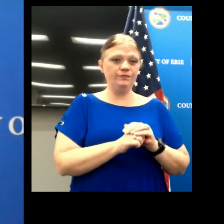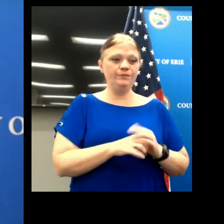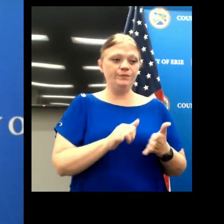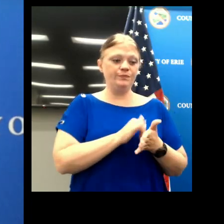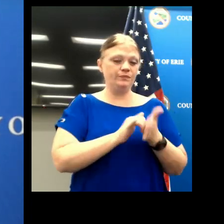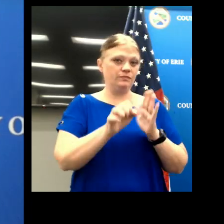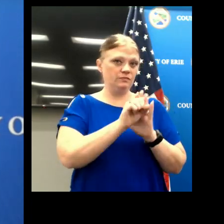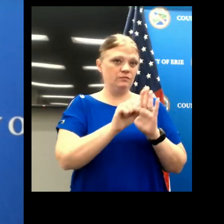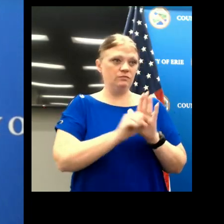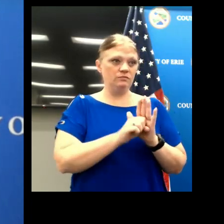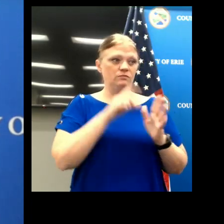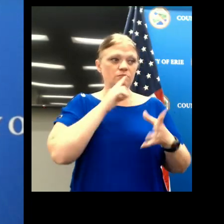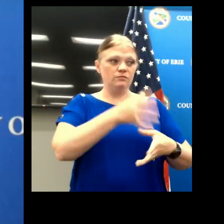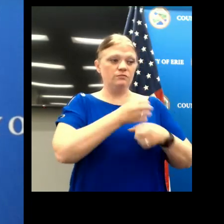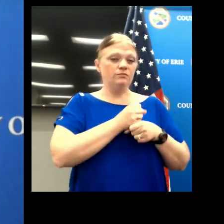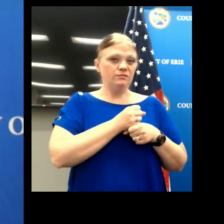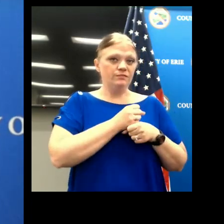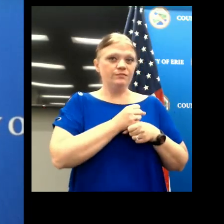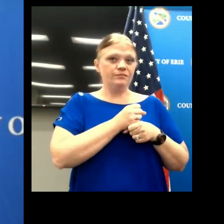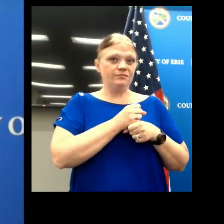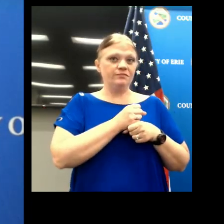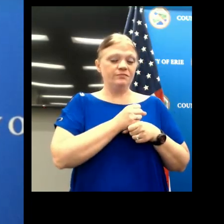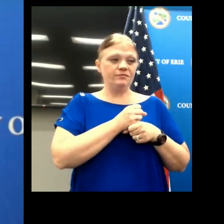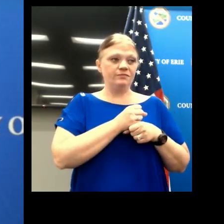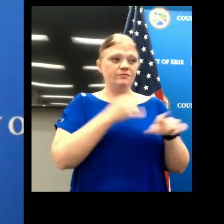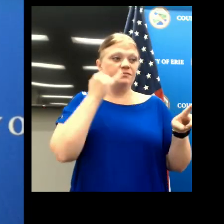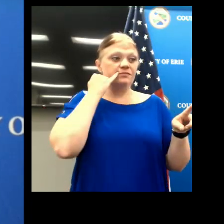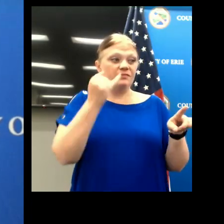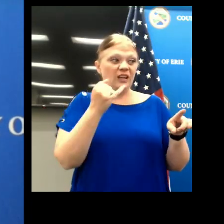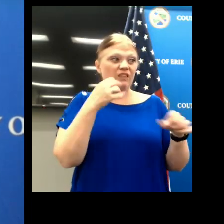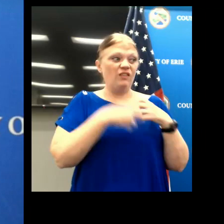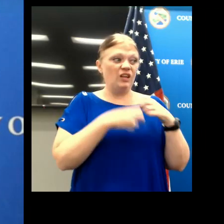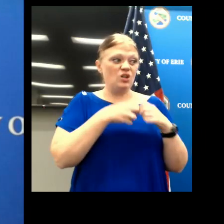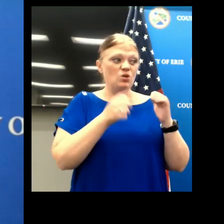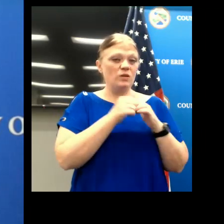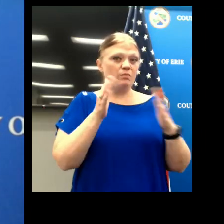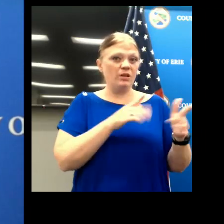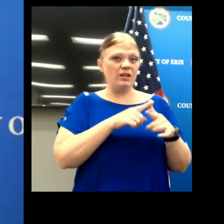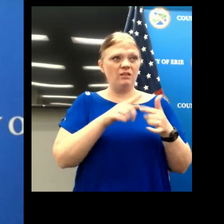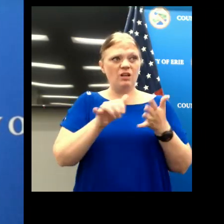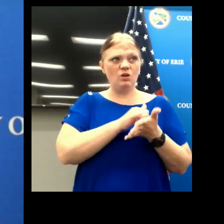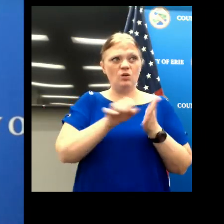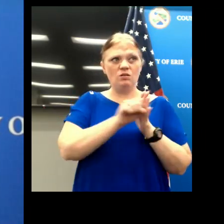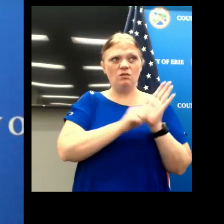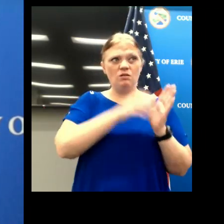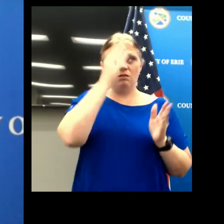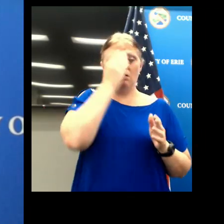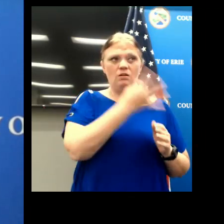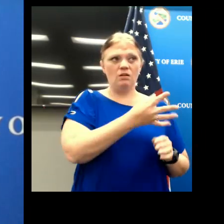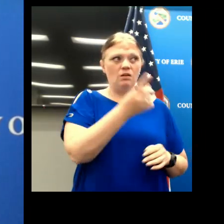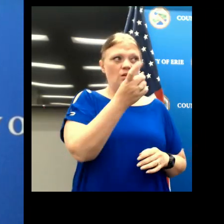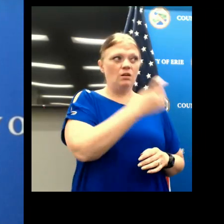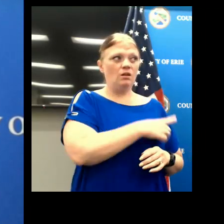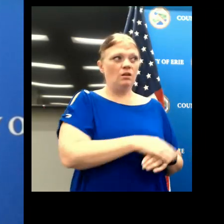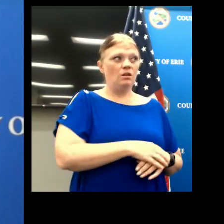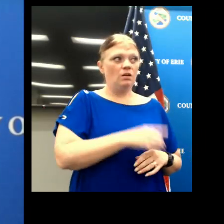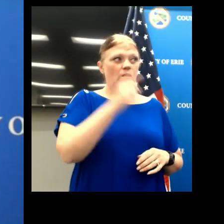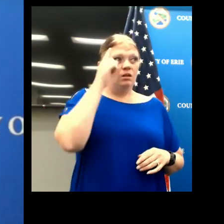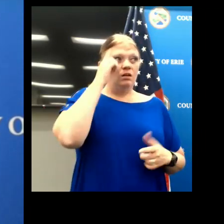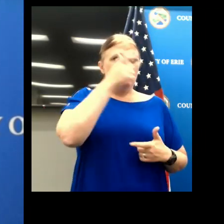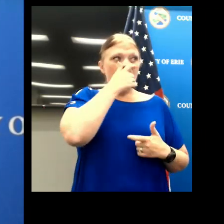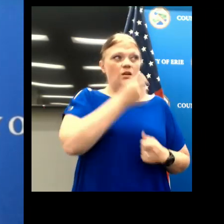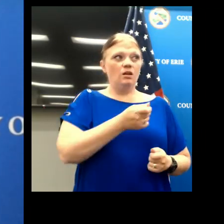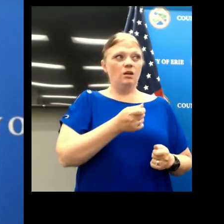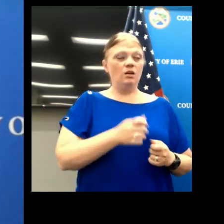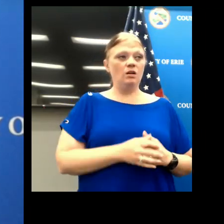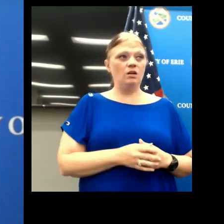State has received the plan. If there were issues with the plan, New York State would let them know. You find it interesting then that, the state